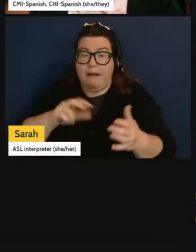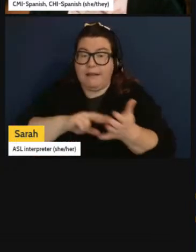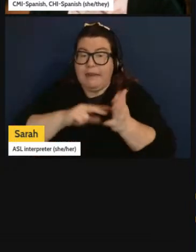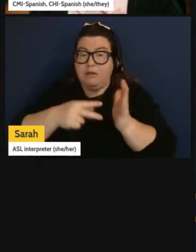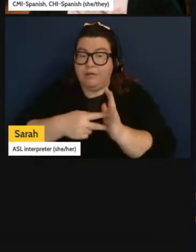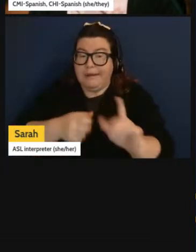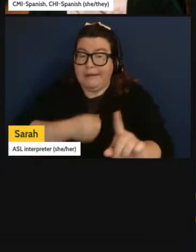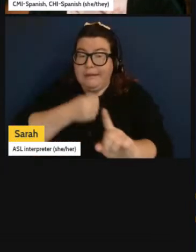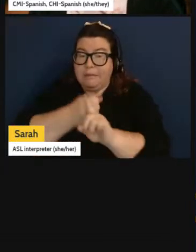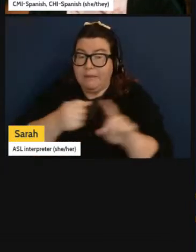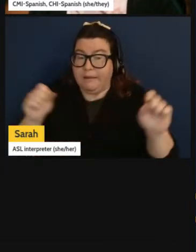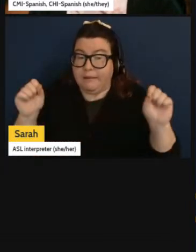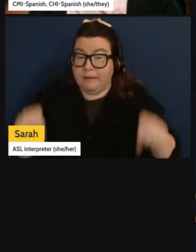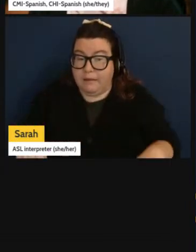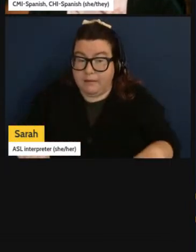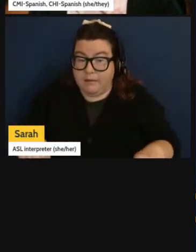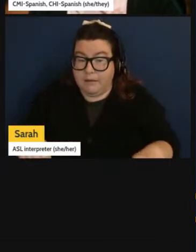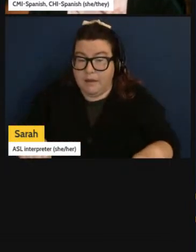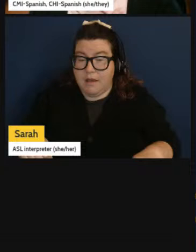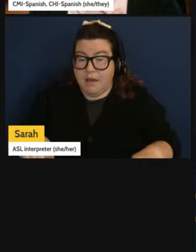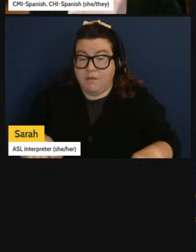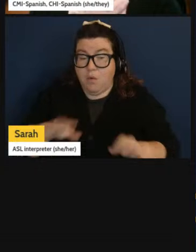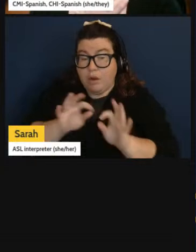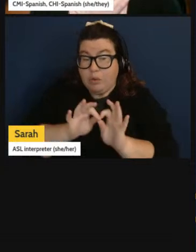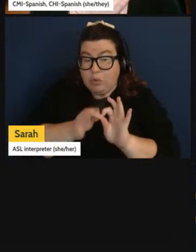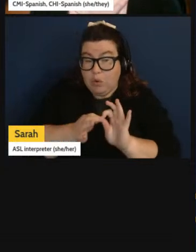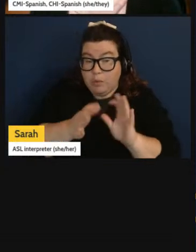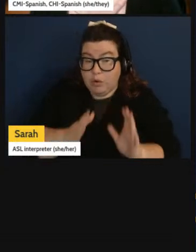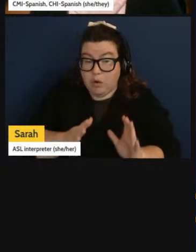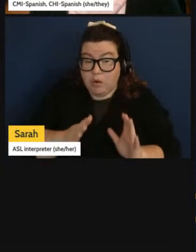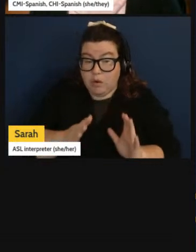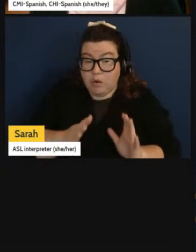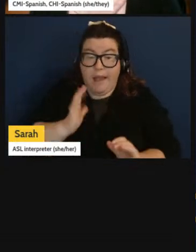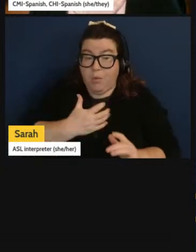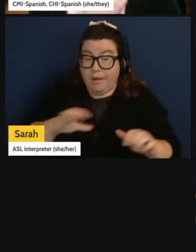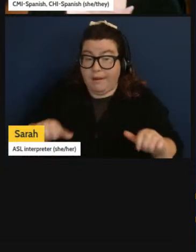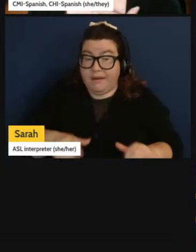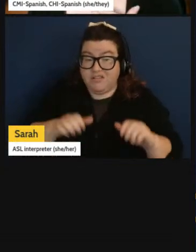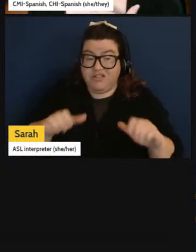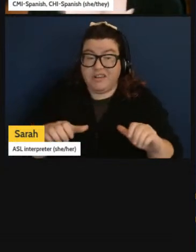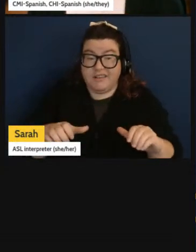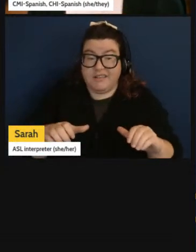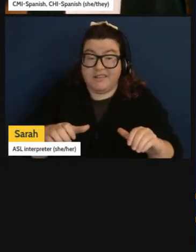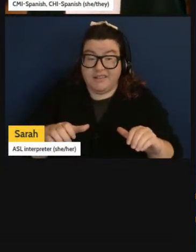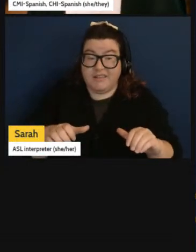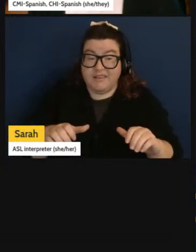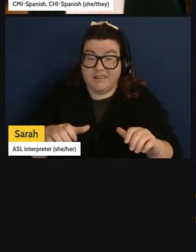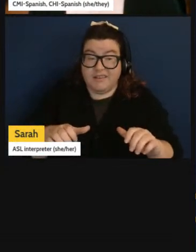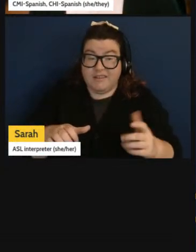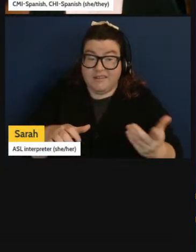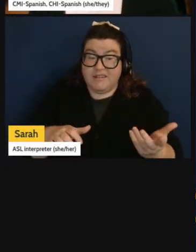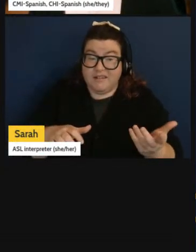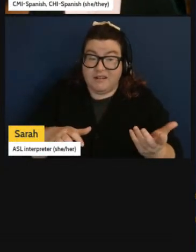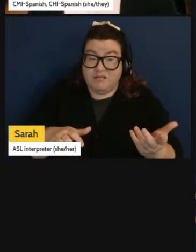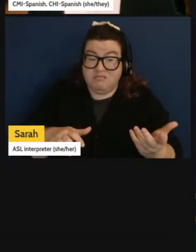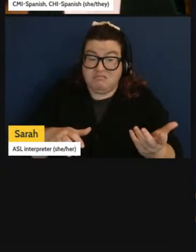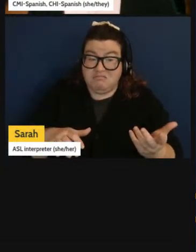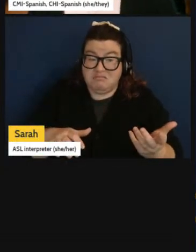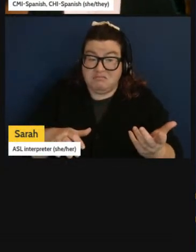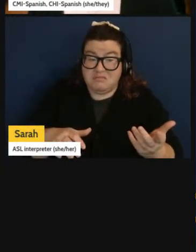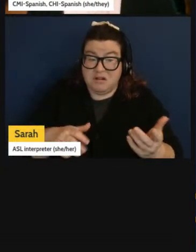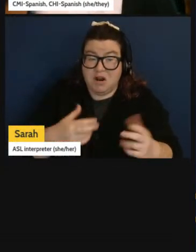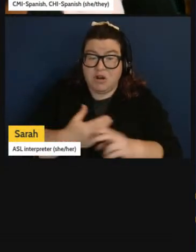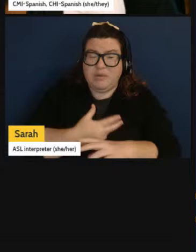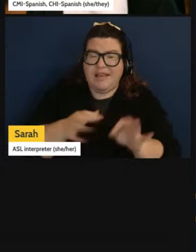impact. And as interpreters, most of what we do, our actions, are using language.